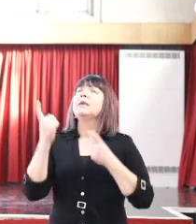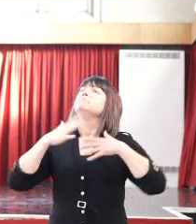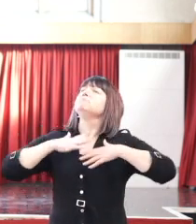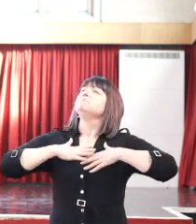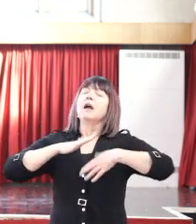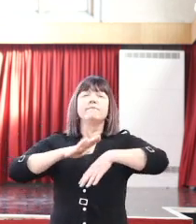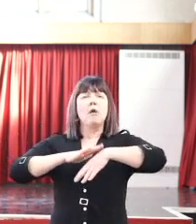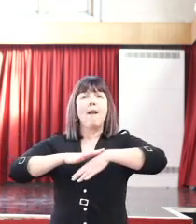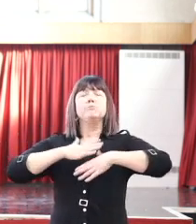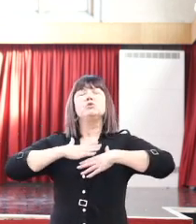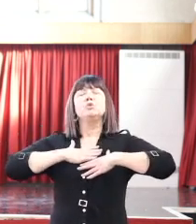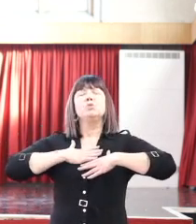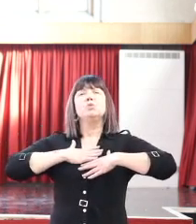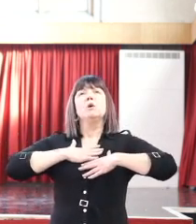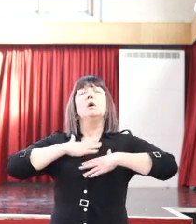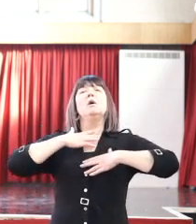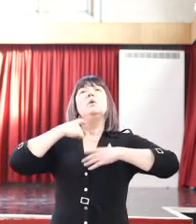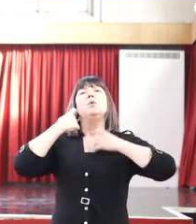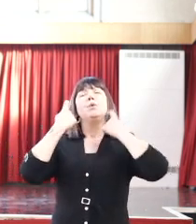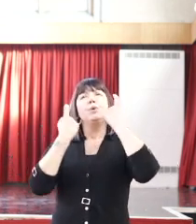moment.